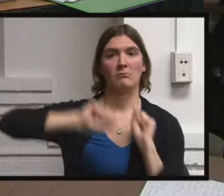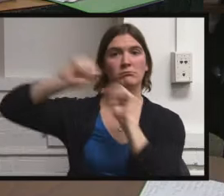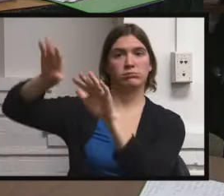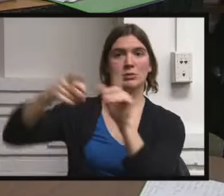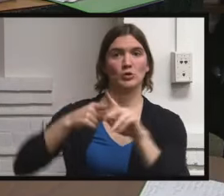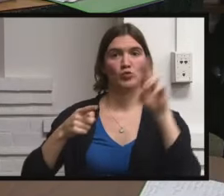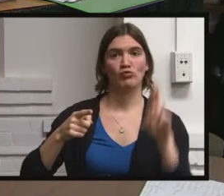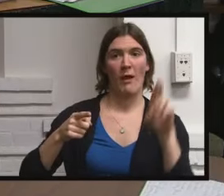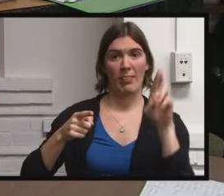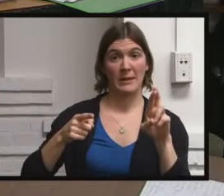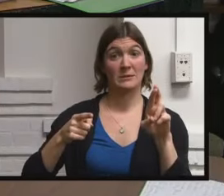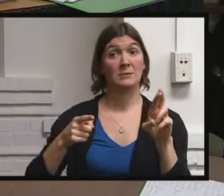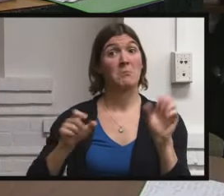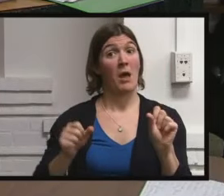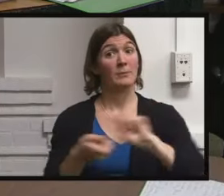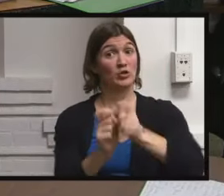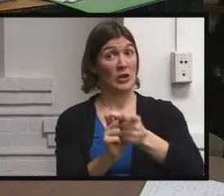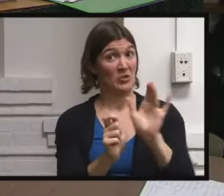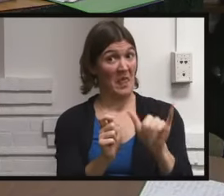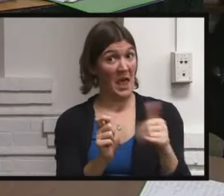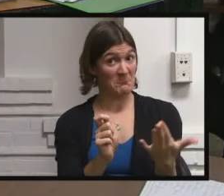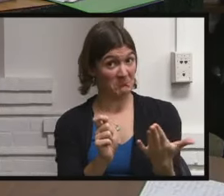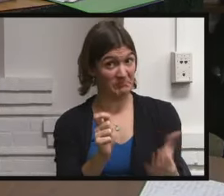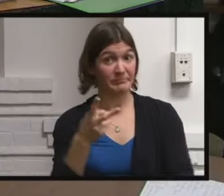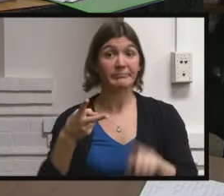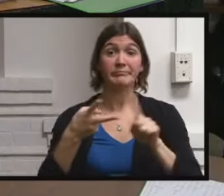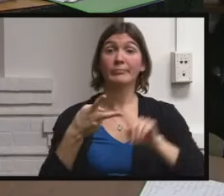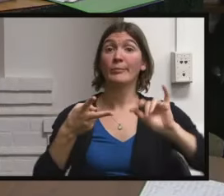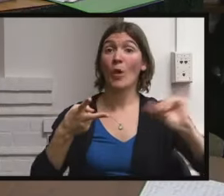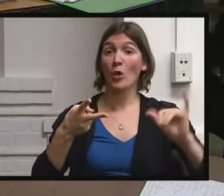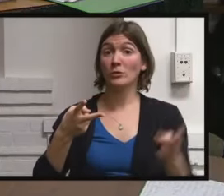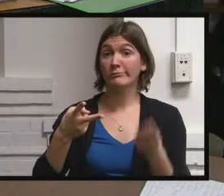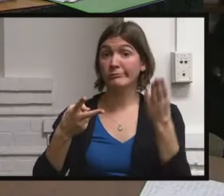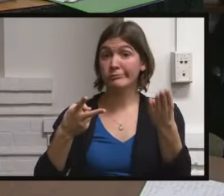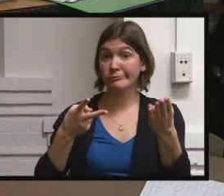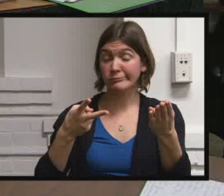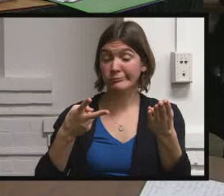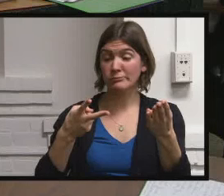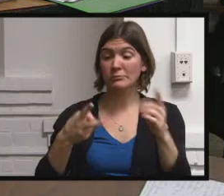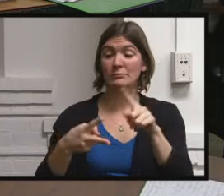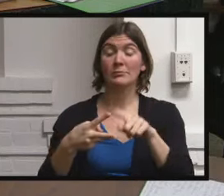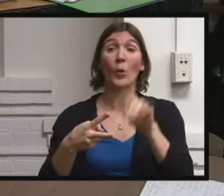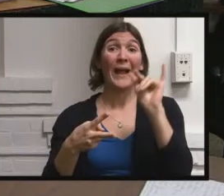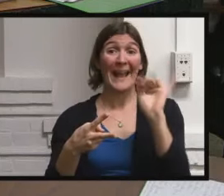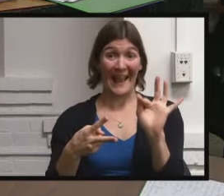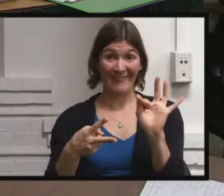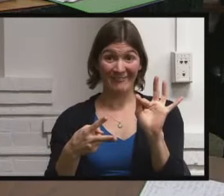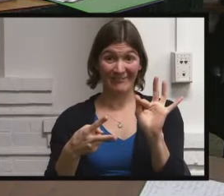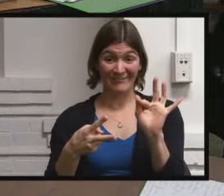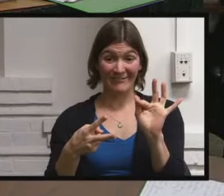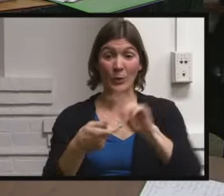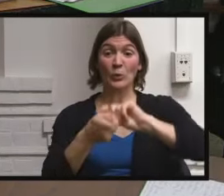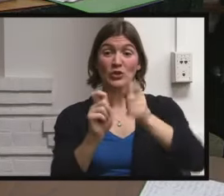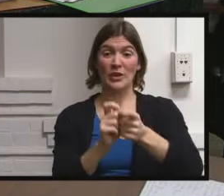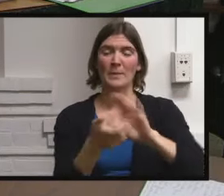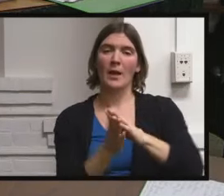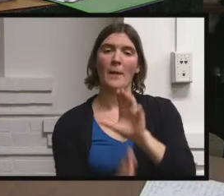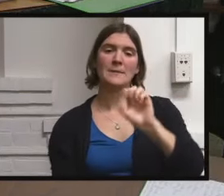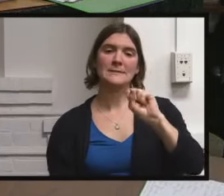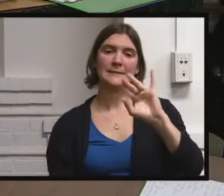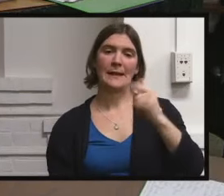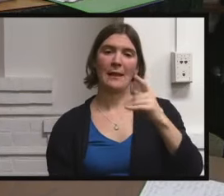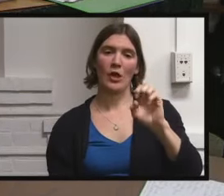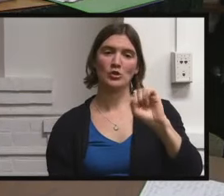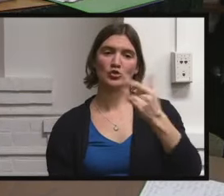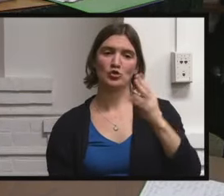as one component of this. And then a related component, taking that piece of potential transition in